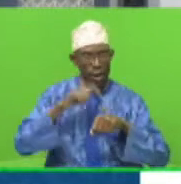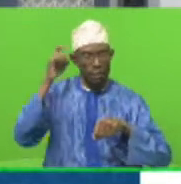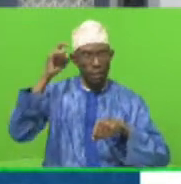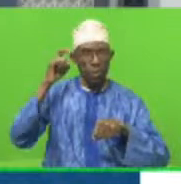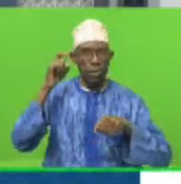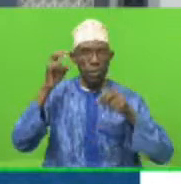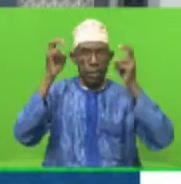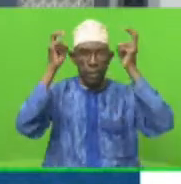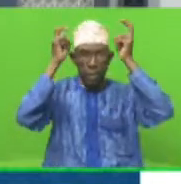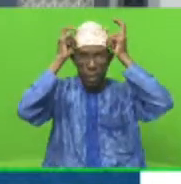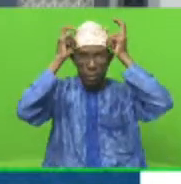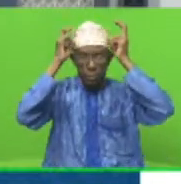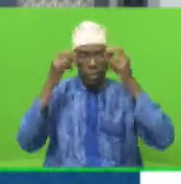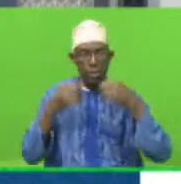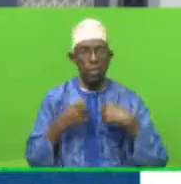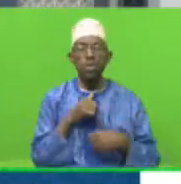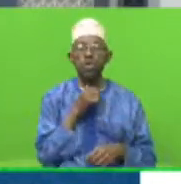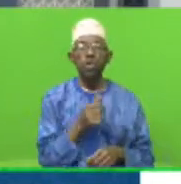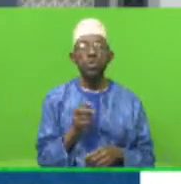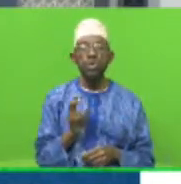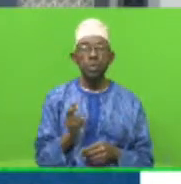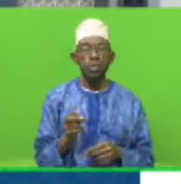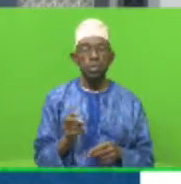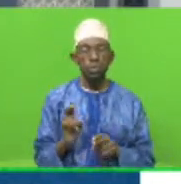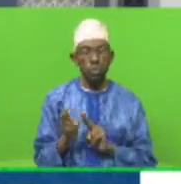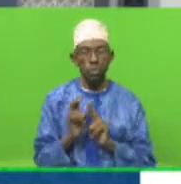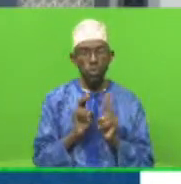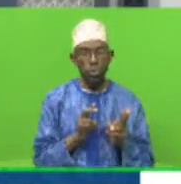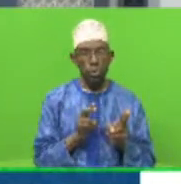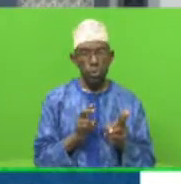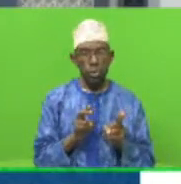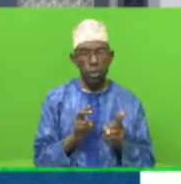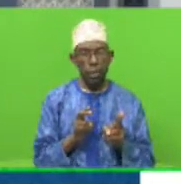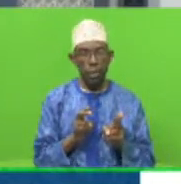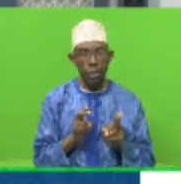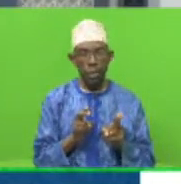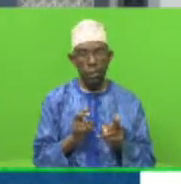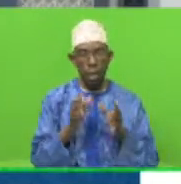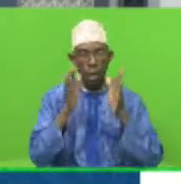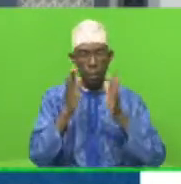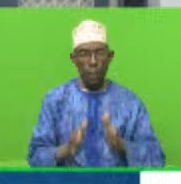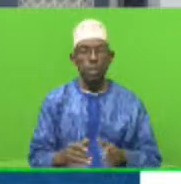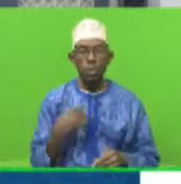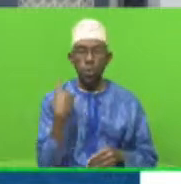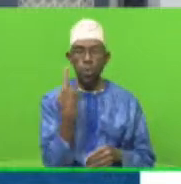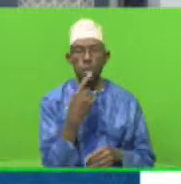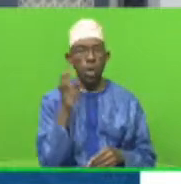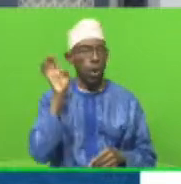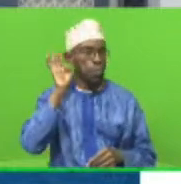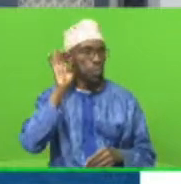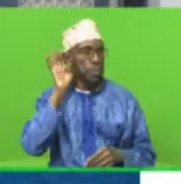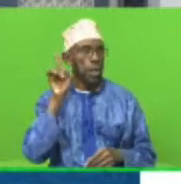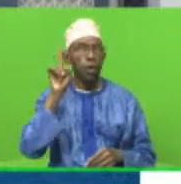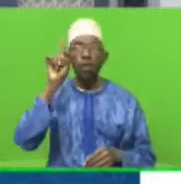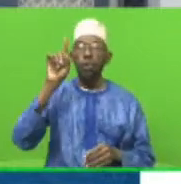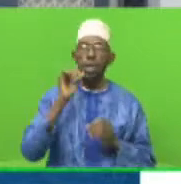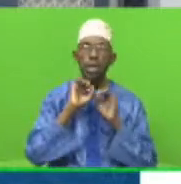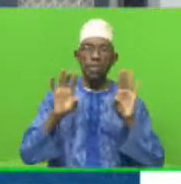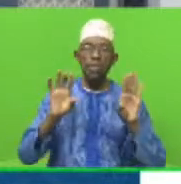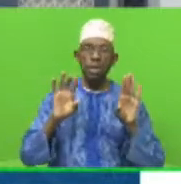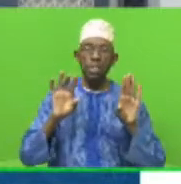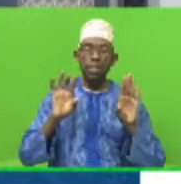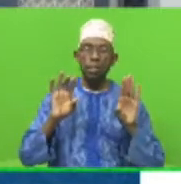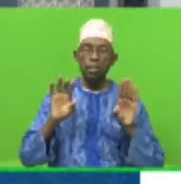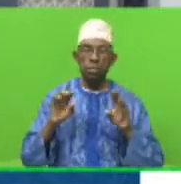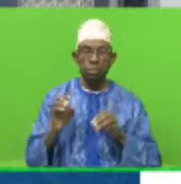evil of that sin is not necessarily limited to that person who has disobeyed Allah subhanahu wa ta'ala.